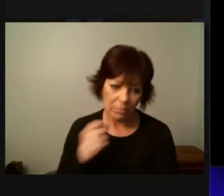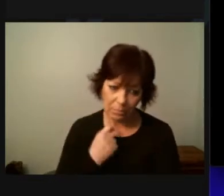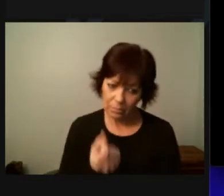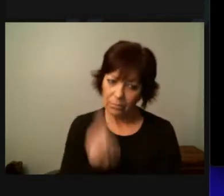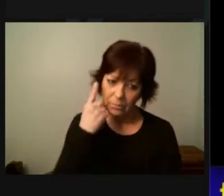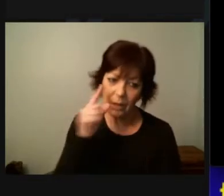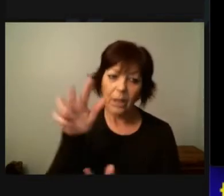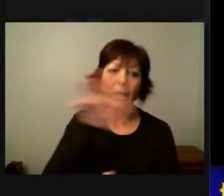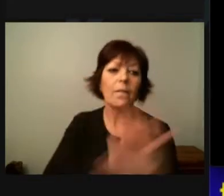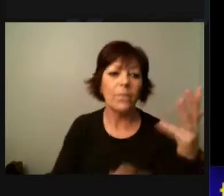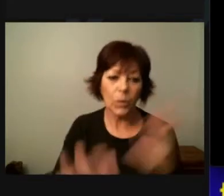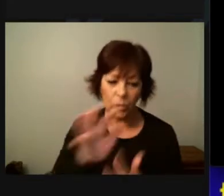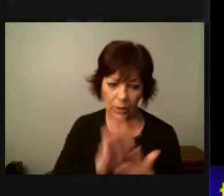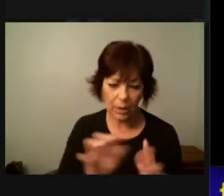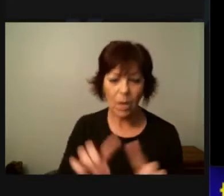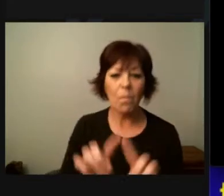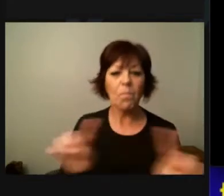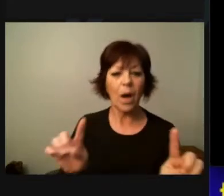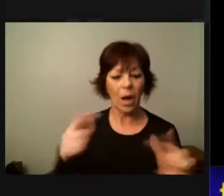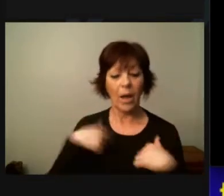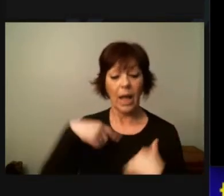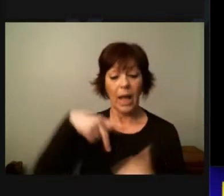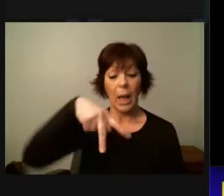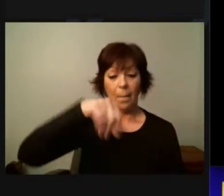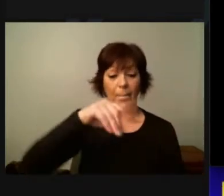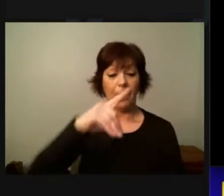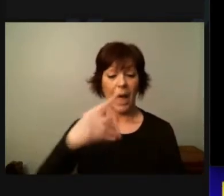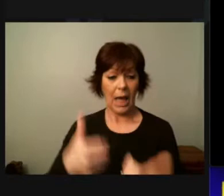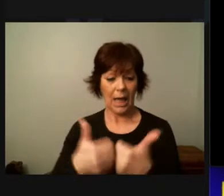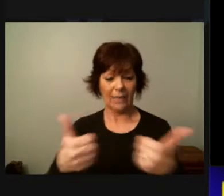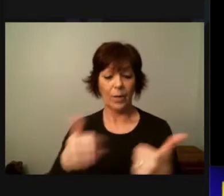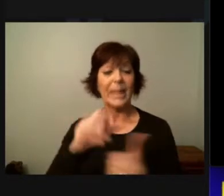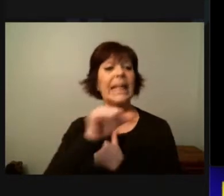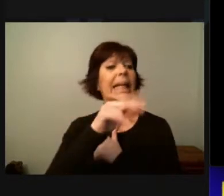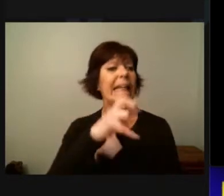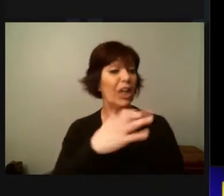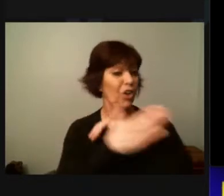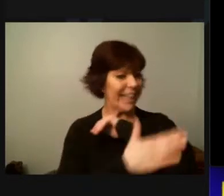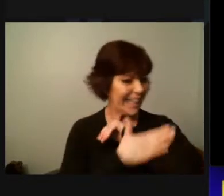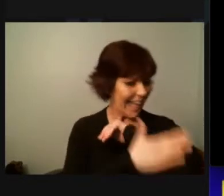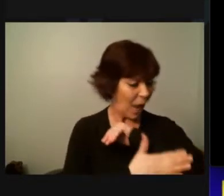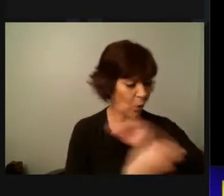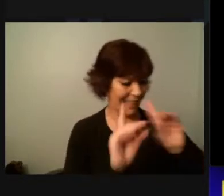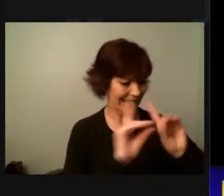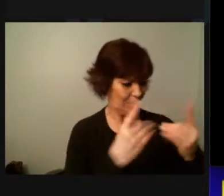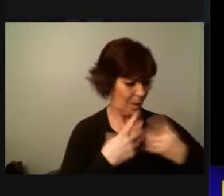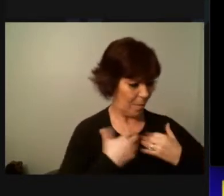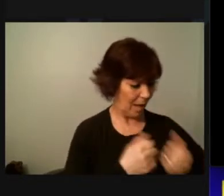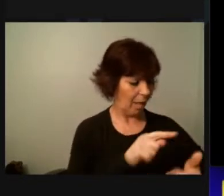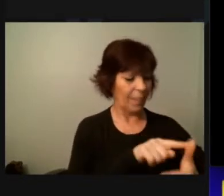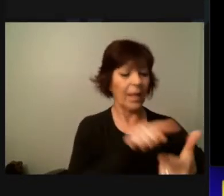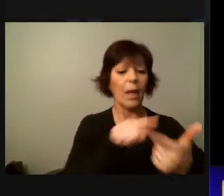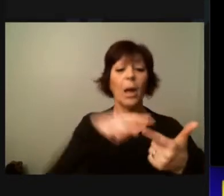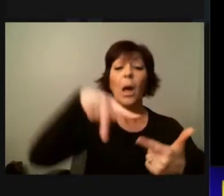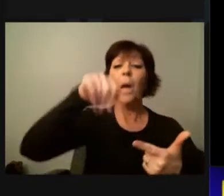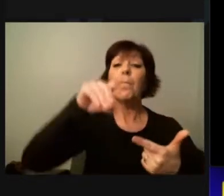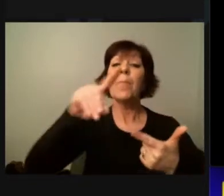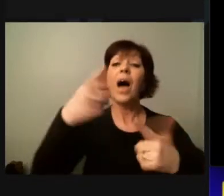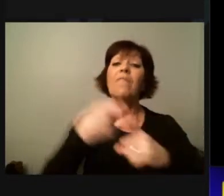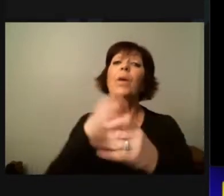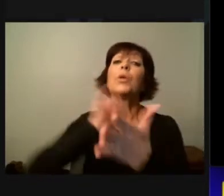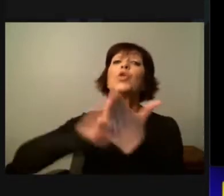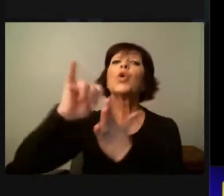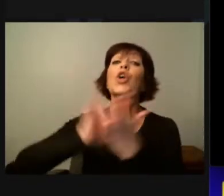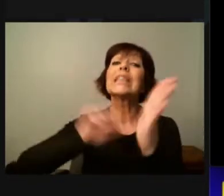confusing. We have pods from Erie County Department of Health. We also have pods being operated by New York State Department of